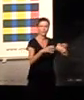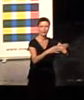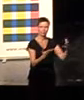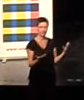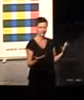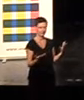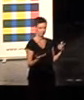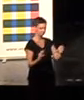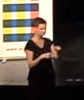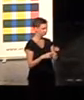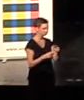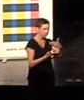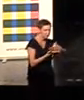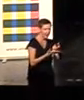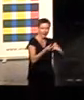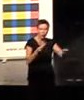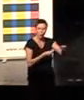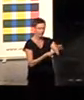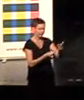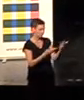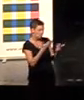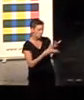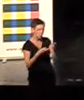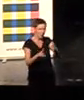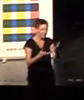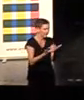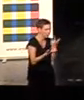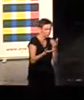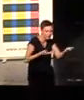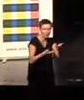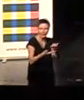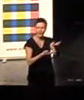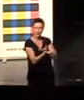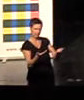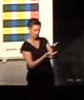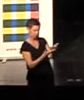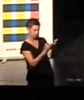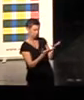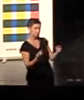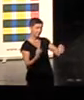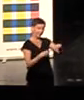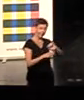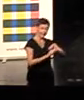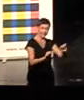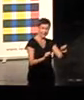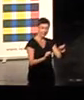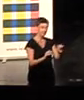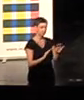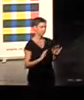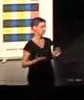commons inshared economisch in uw vorm zelf exchange andy's commons doen naps